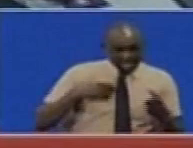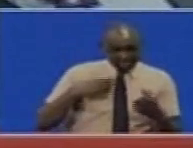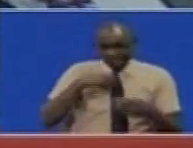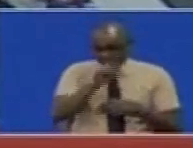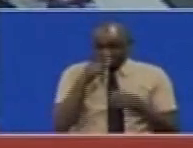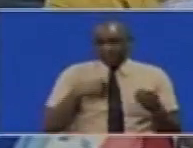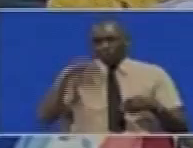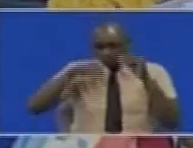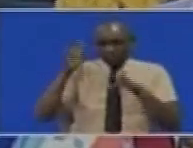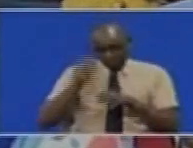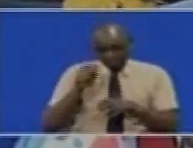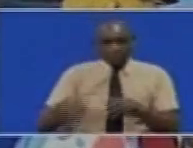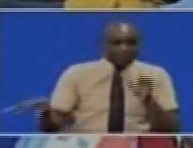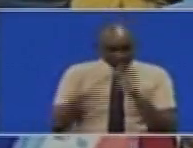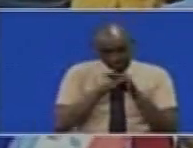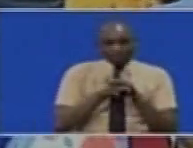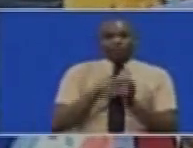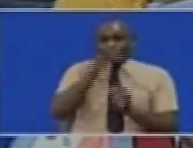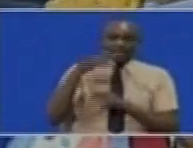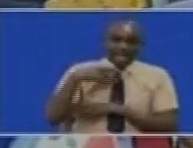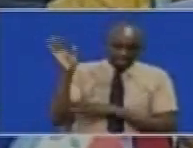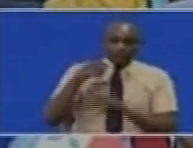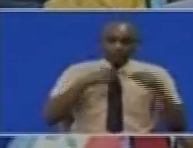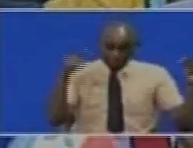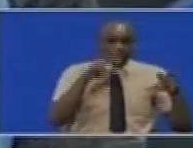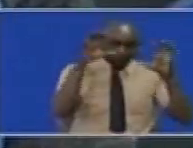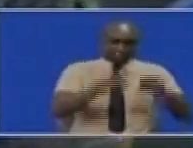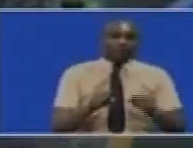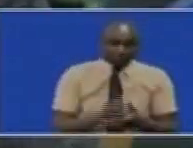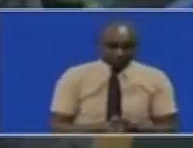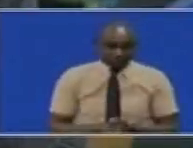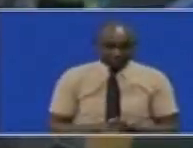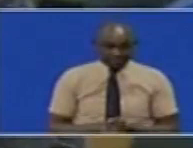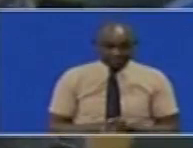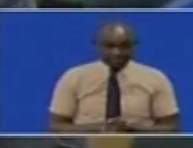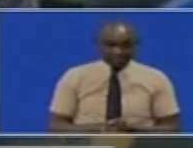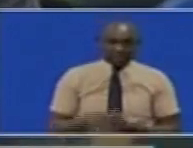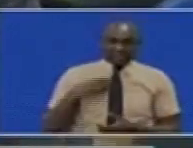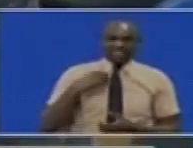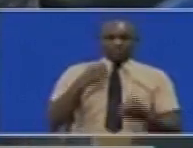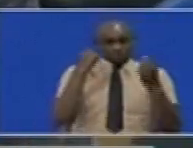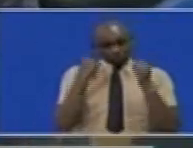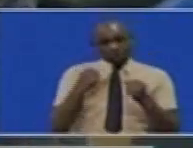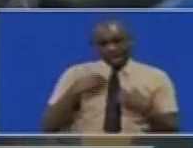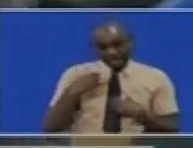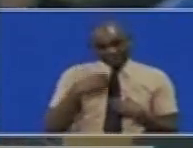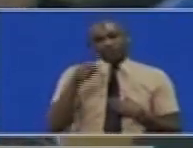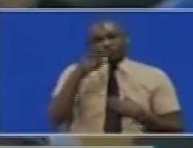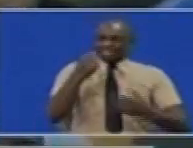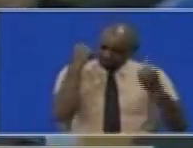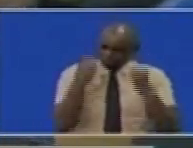for voters to remove Jubilee from power and have the opposition form the next government. We are stronger and more united than ever,